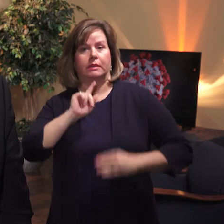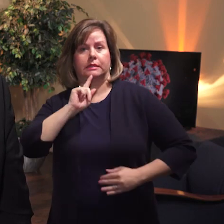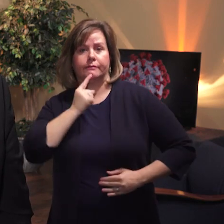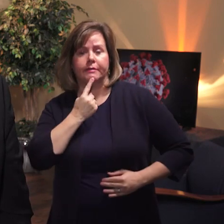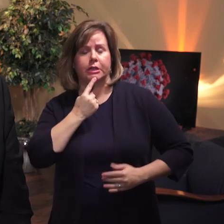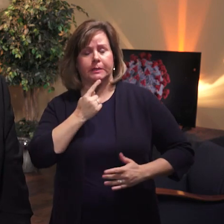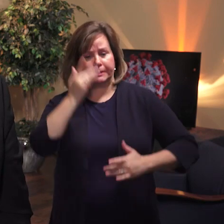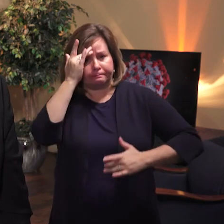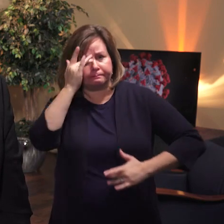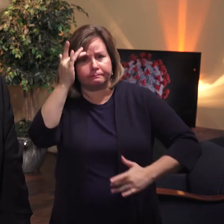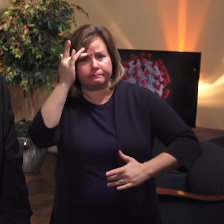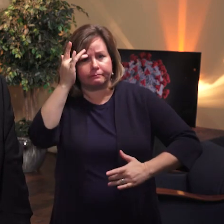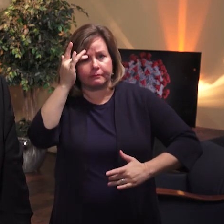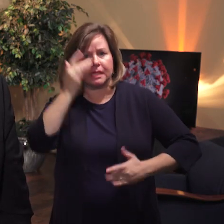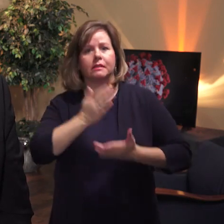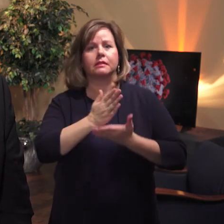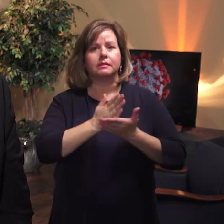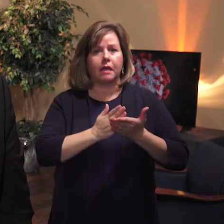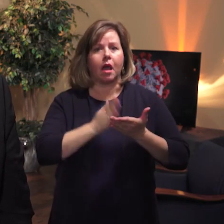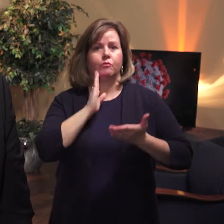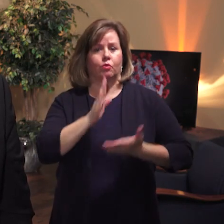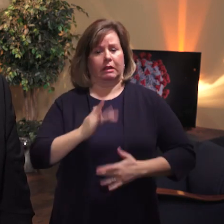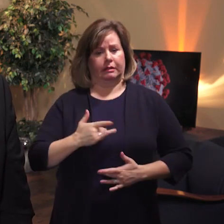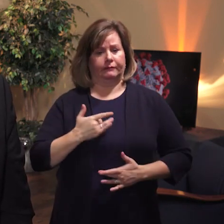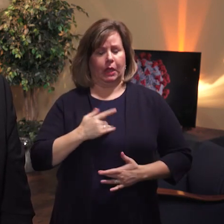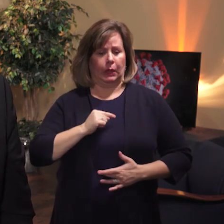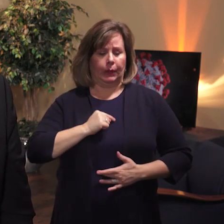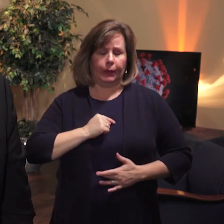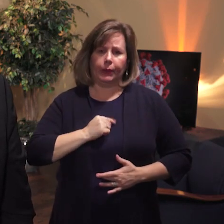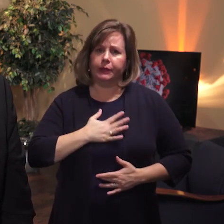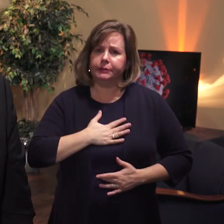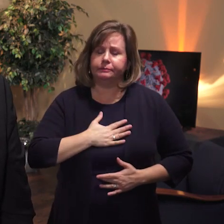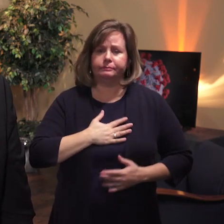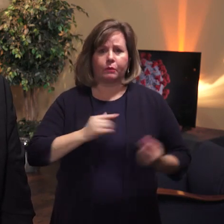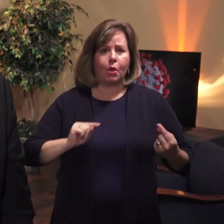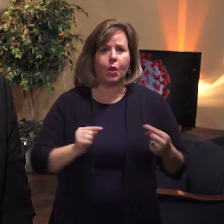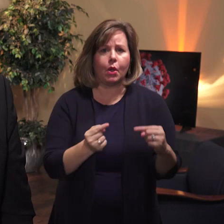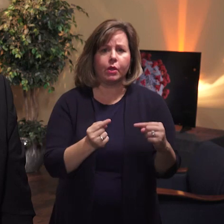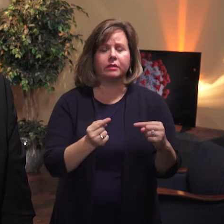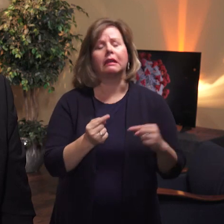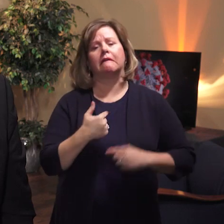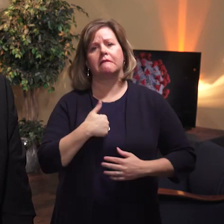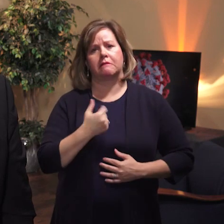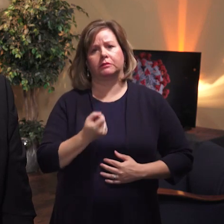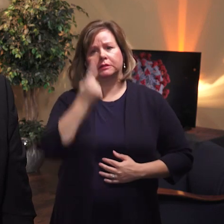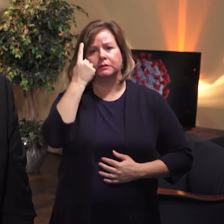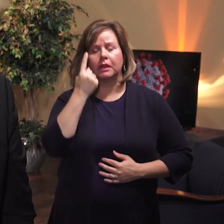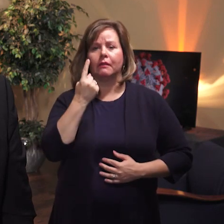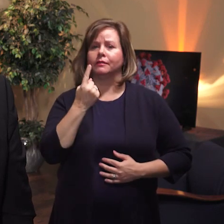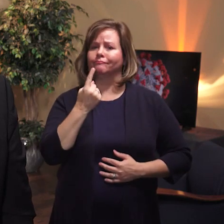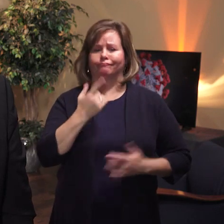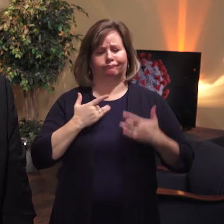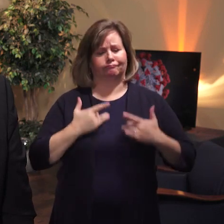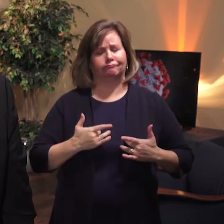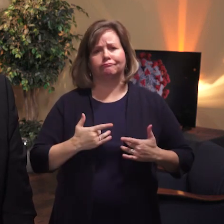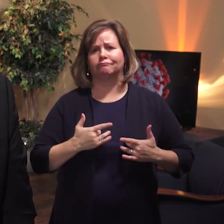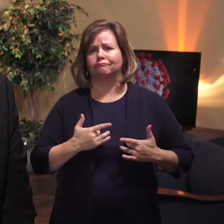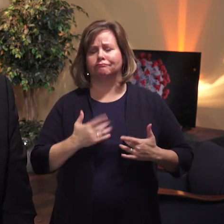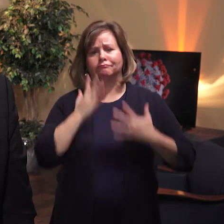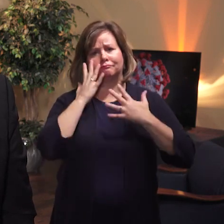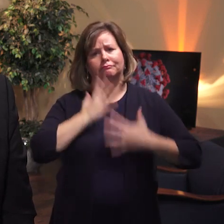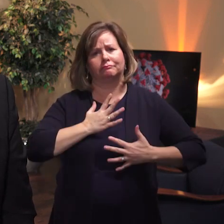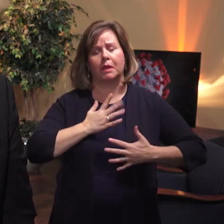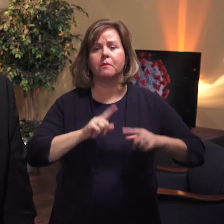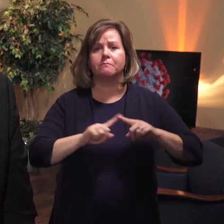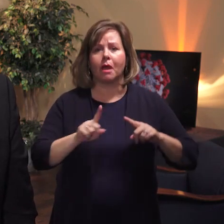unfortunately, in our community are going to get hurt, and that's tragic, and it's totally unacceptable to all of us, but it's the reality. But